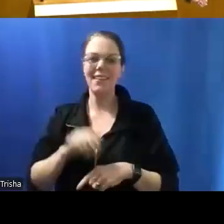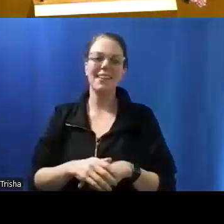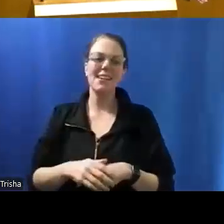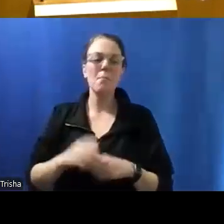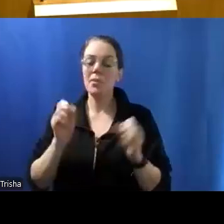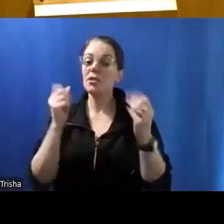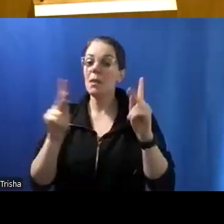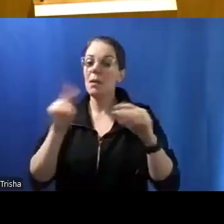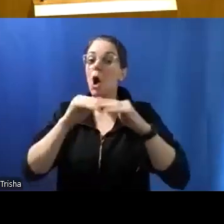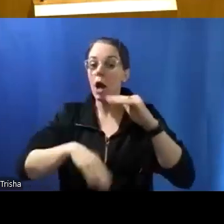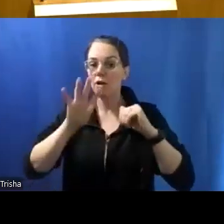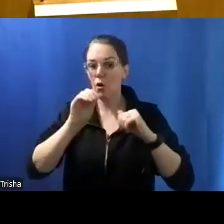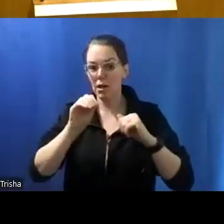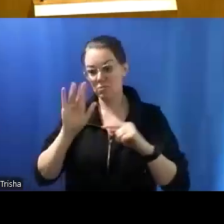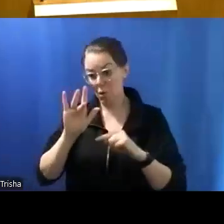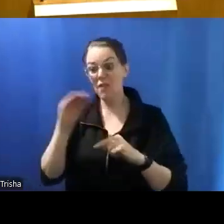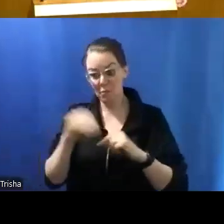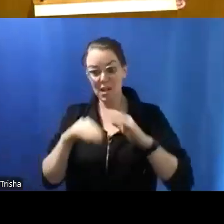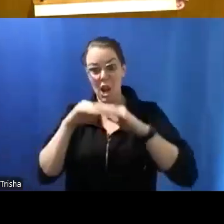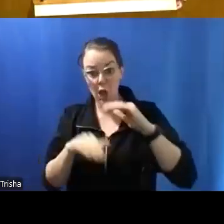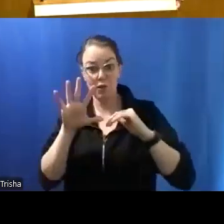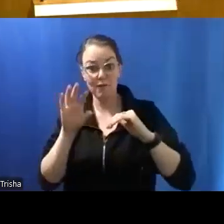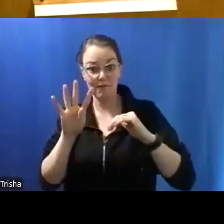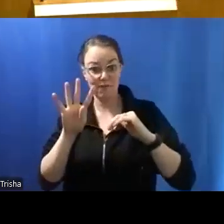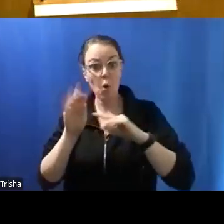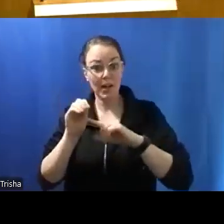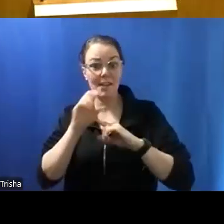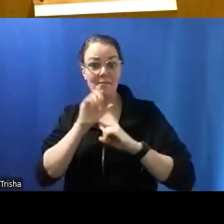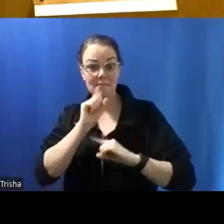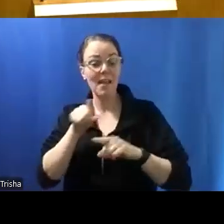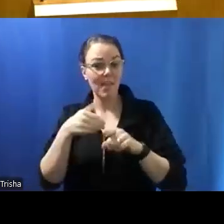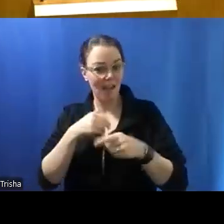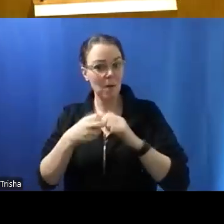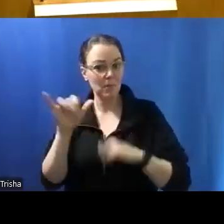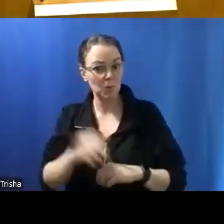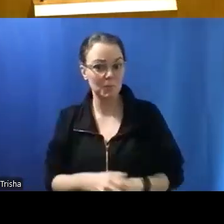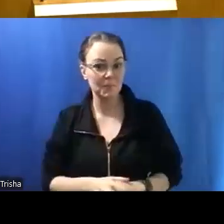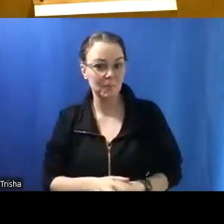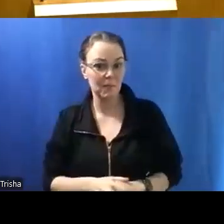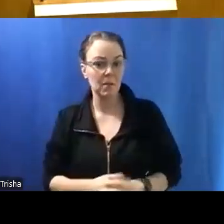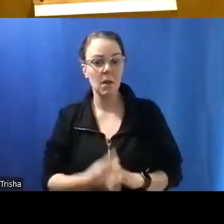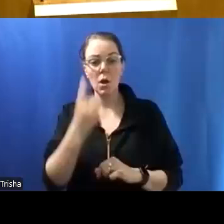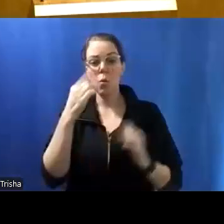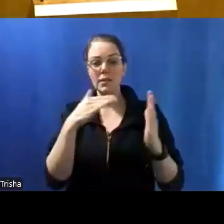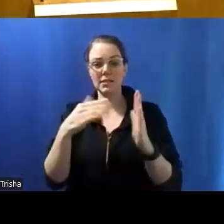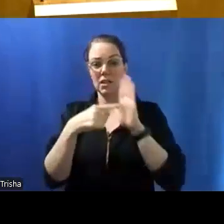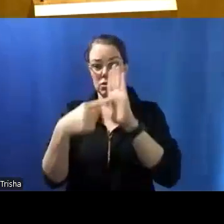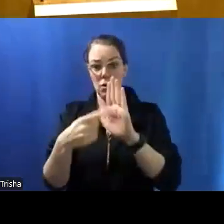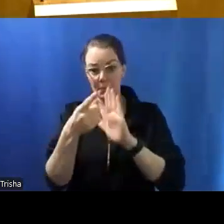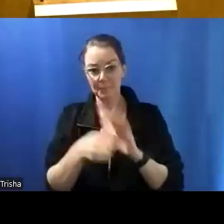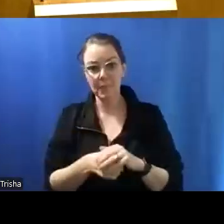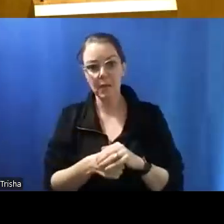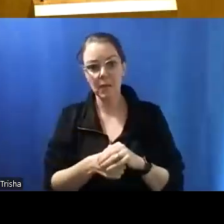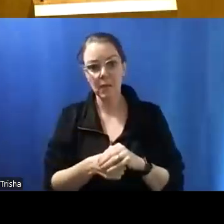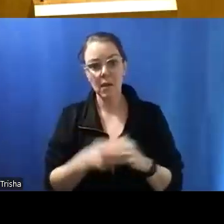under 40, so 25%, who have these problems as well. So this one study showed that of